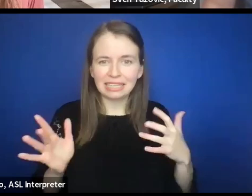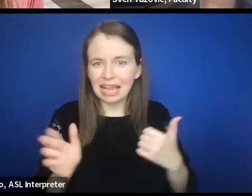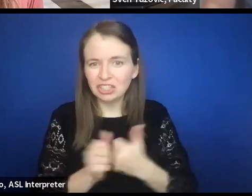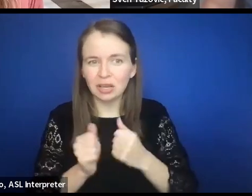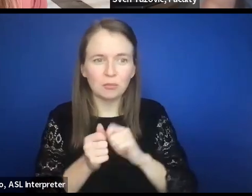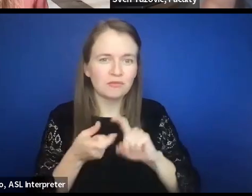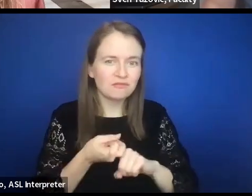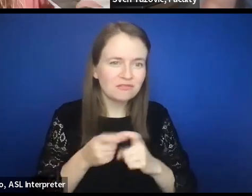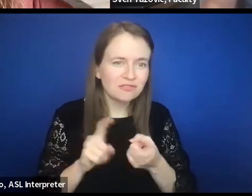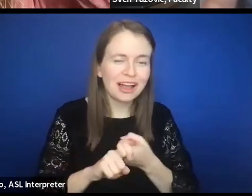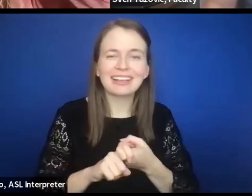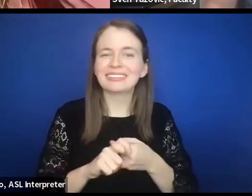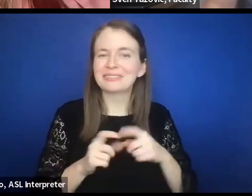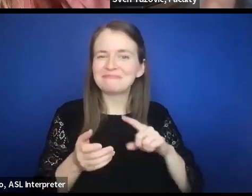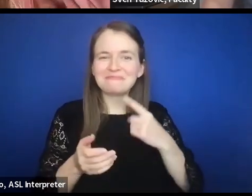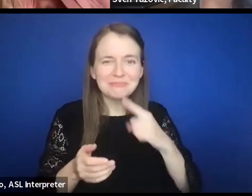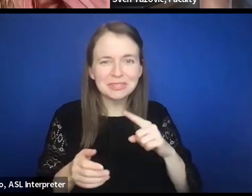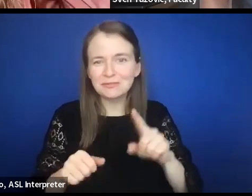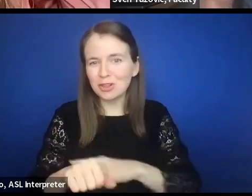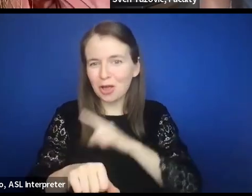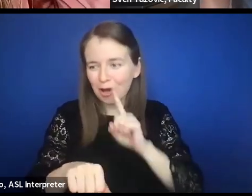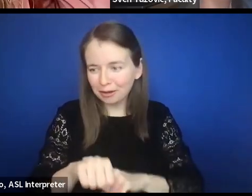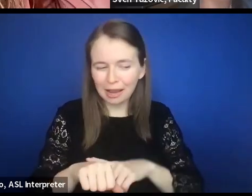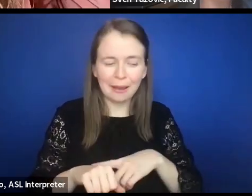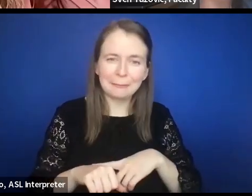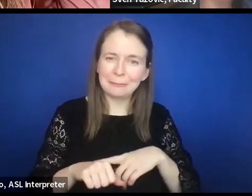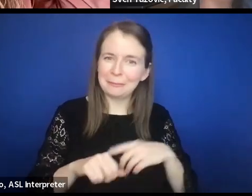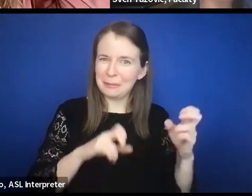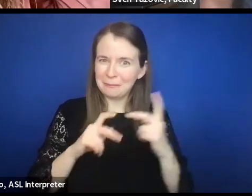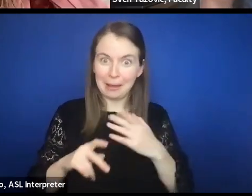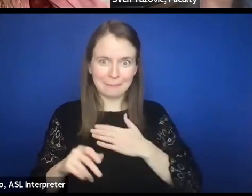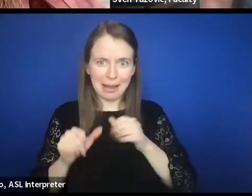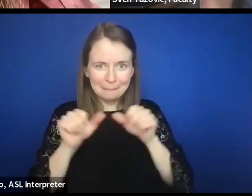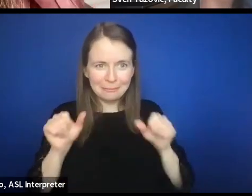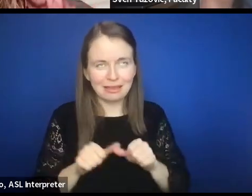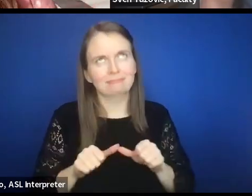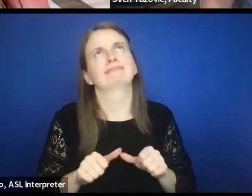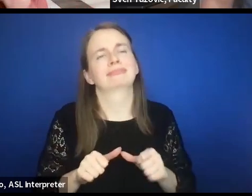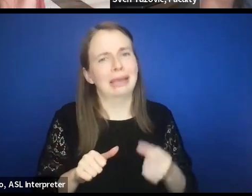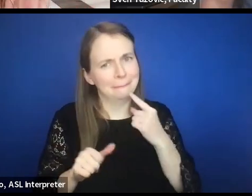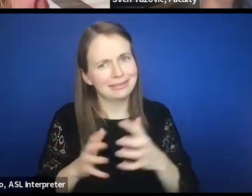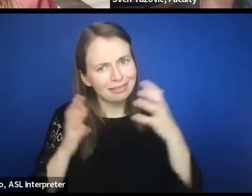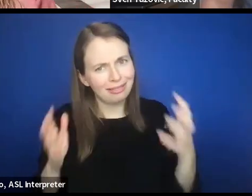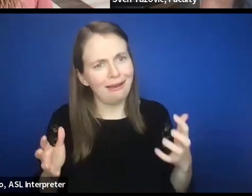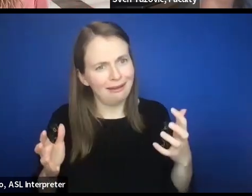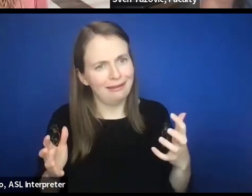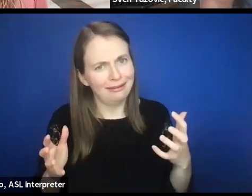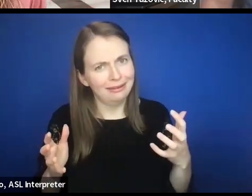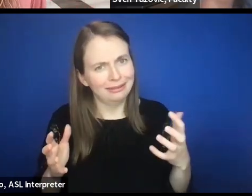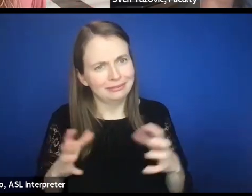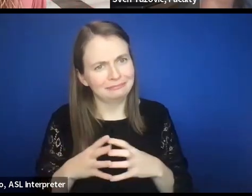see them because I've missed them for a long time, and also to be back in my own place, which I really missed as well. So this was one of